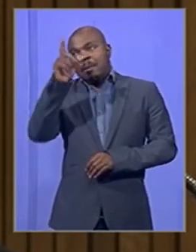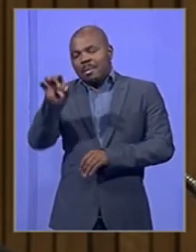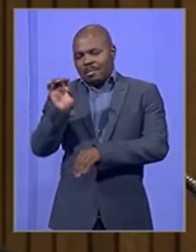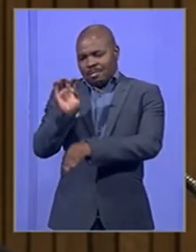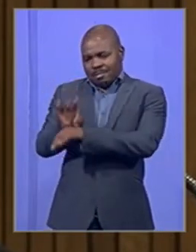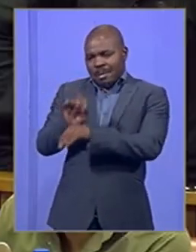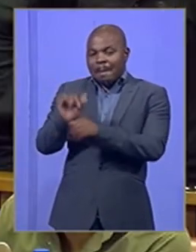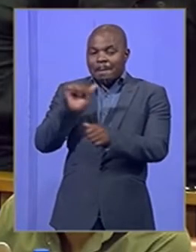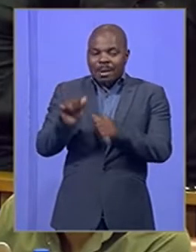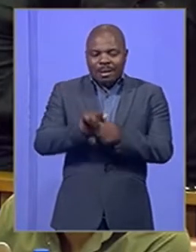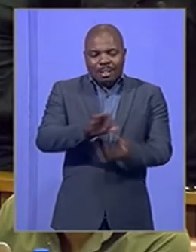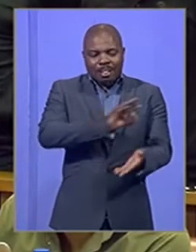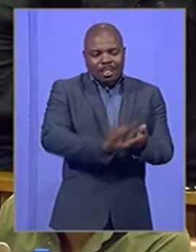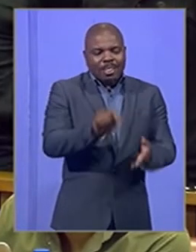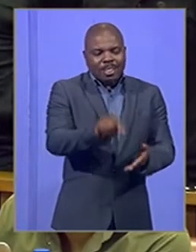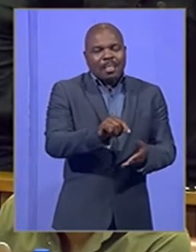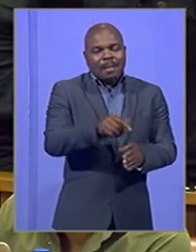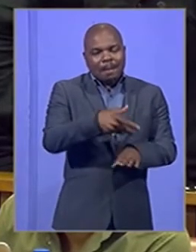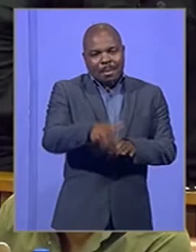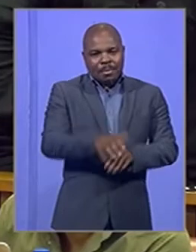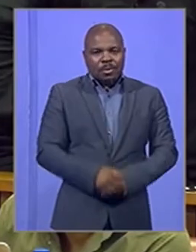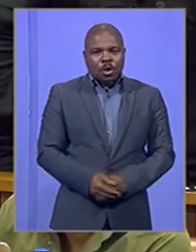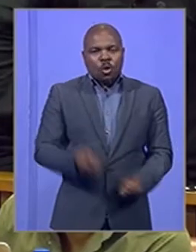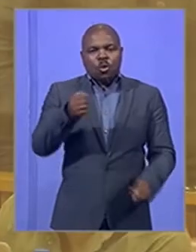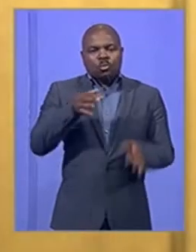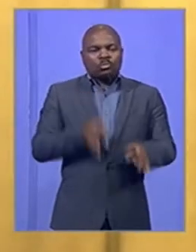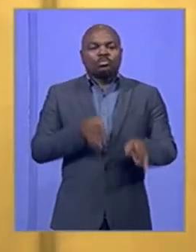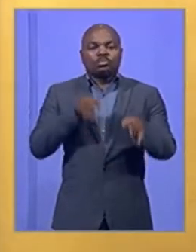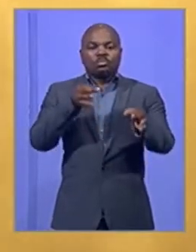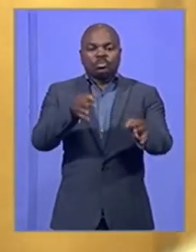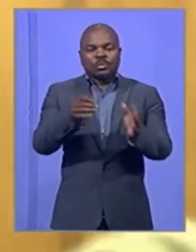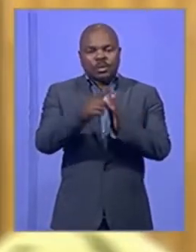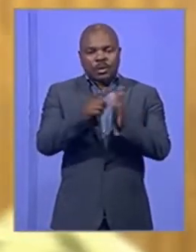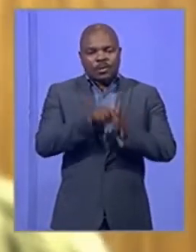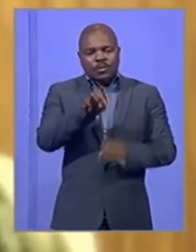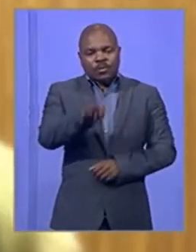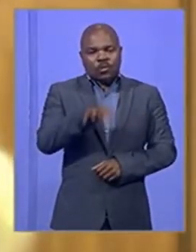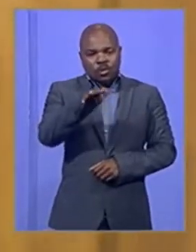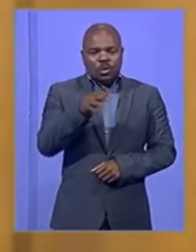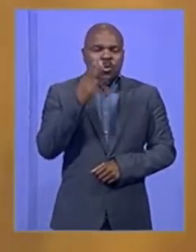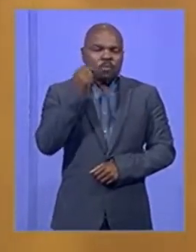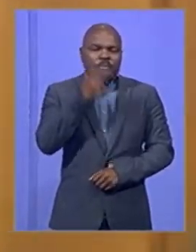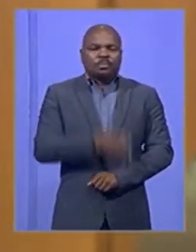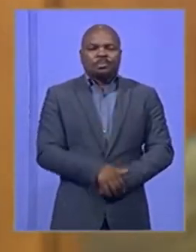that blood. Nyewe e kgutliseditswe morao fihla ka la 14 Pudungwana.